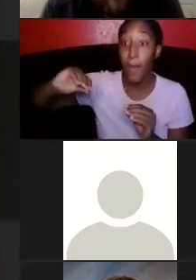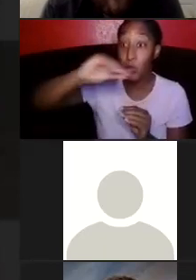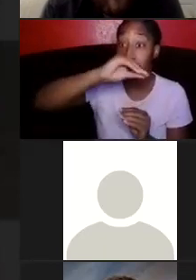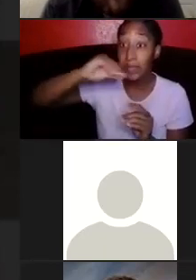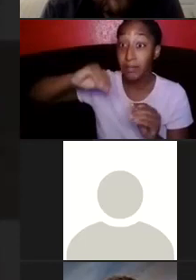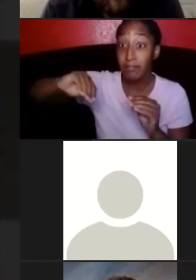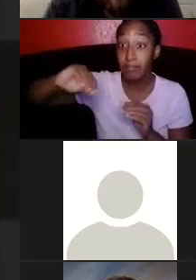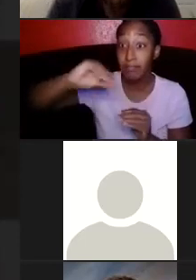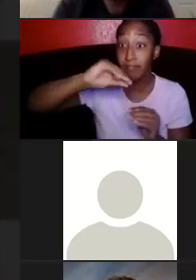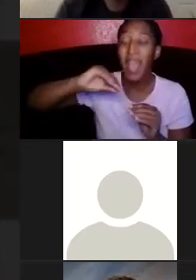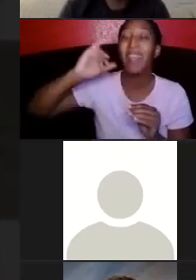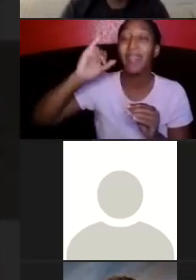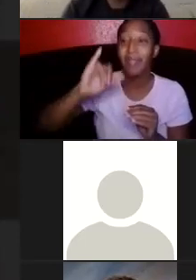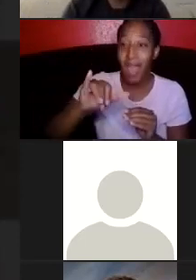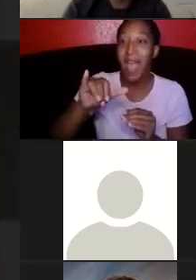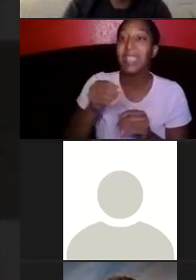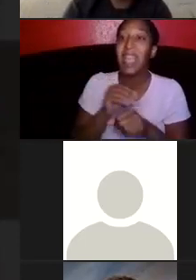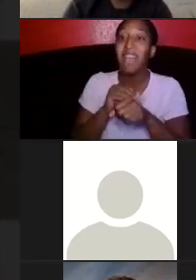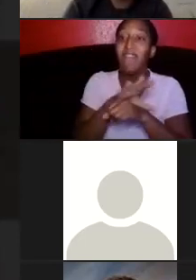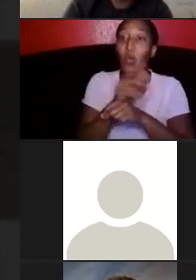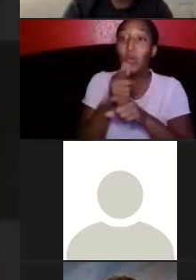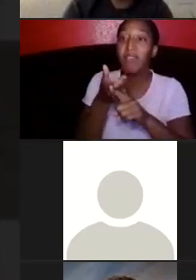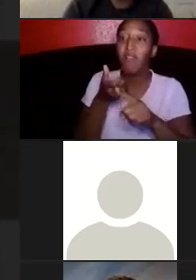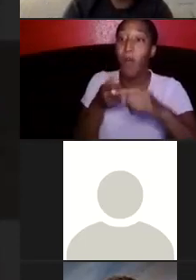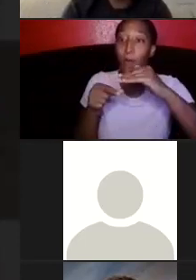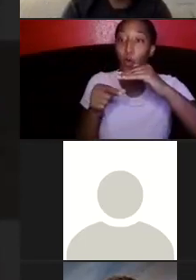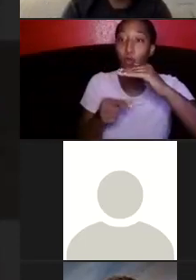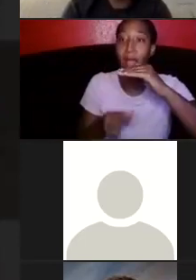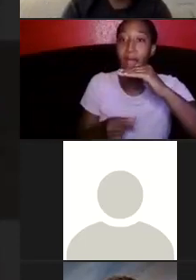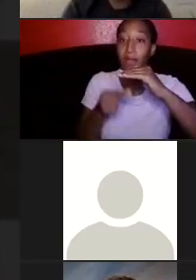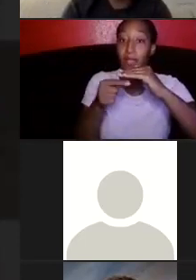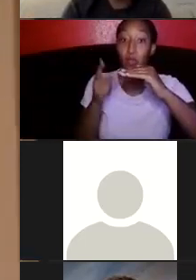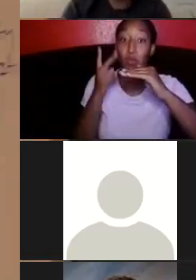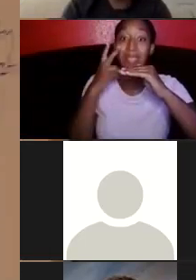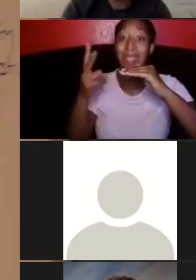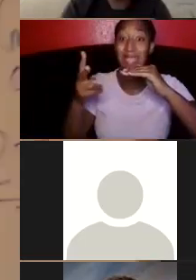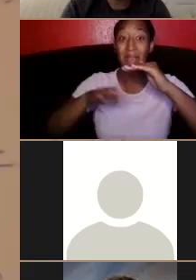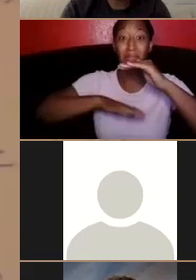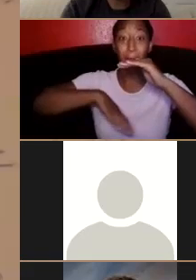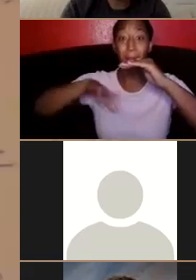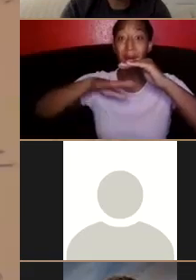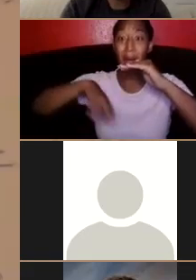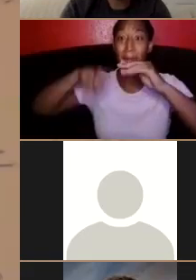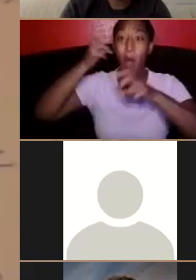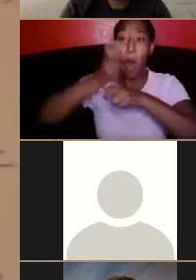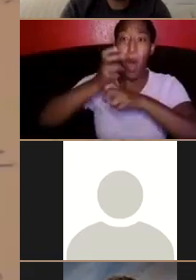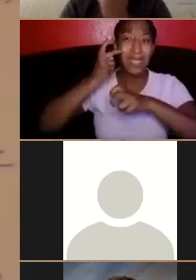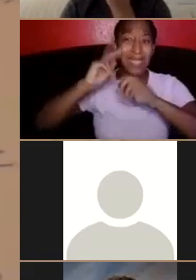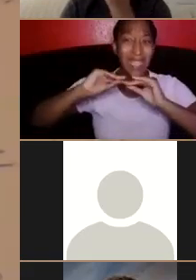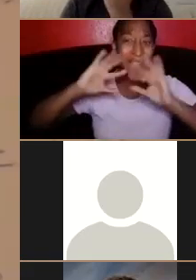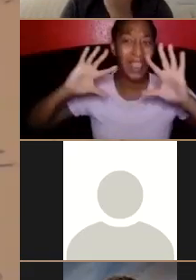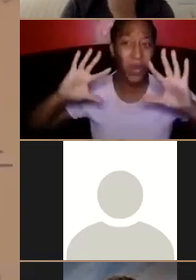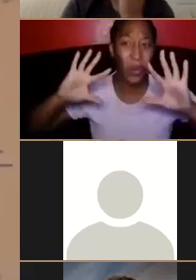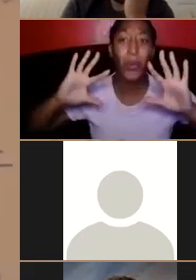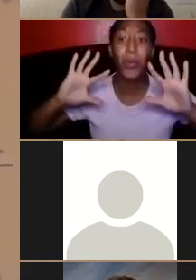Okay? And then you see here on the bottom, and I do apologize, it's a little bit difficult to see, but you see